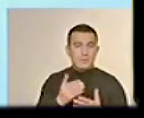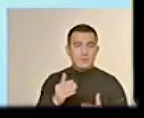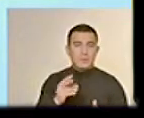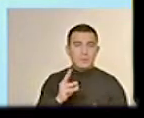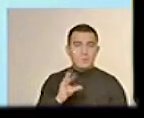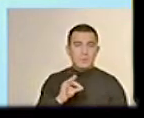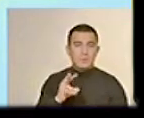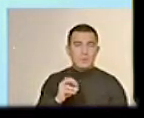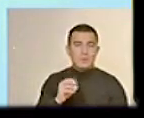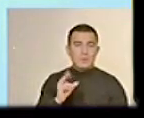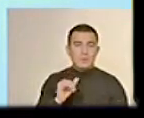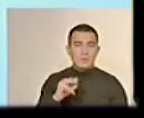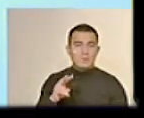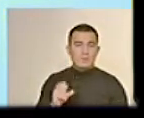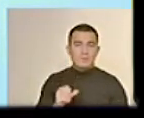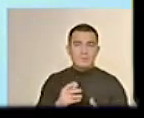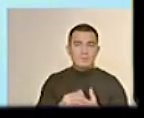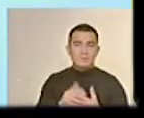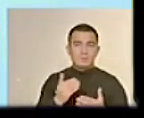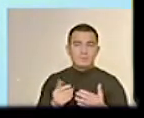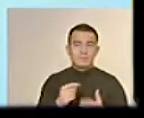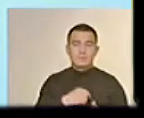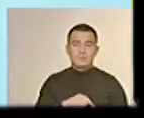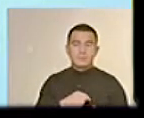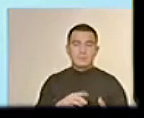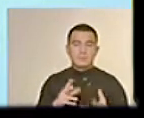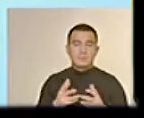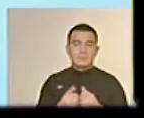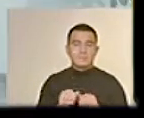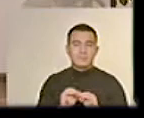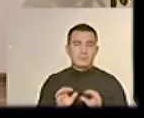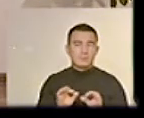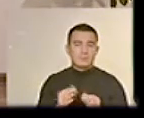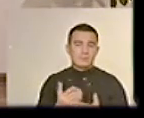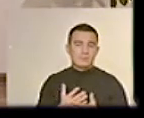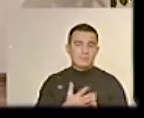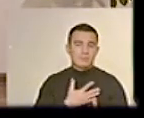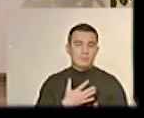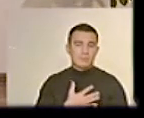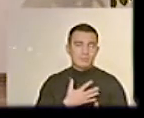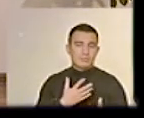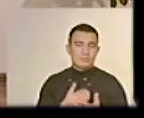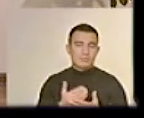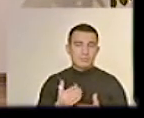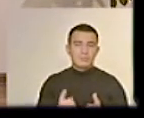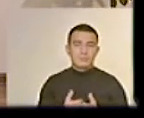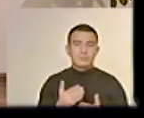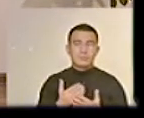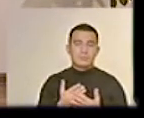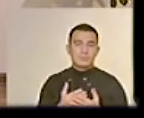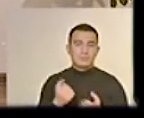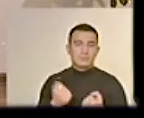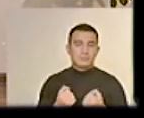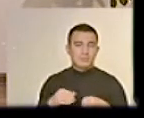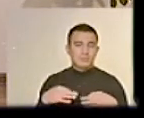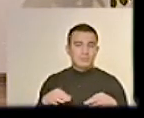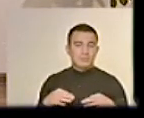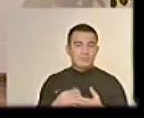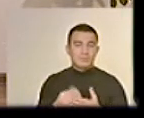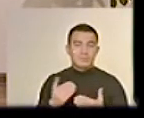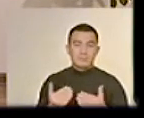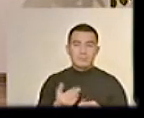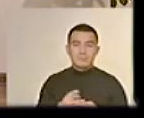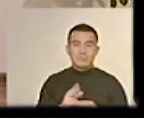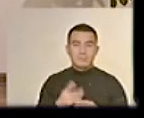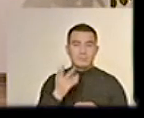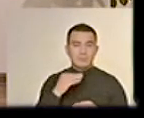Ushbu jarayonni men hayotiy misol bilan sizga tushuntirib ketaman. Masalan, mashinani yoqish uchun yoki mashinani